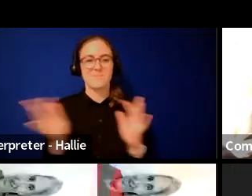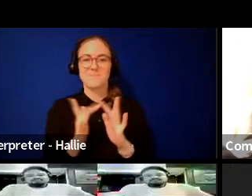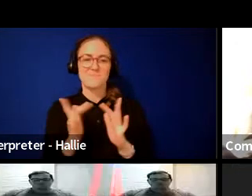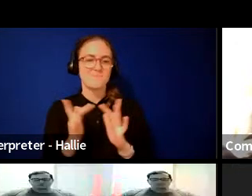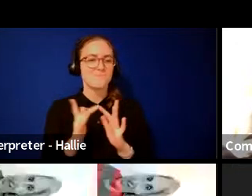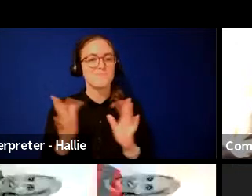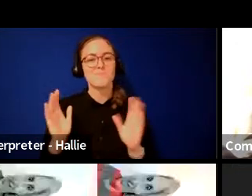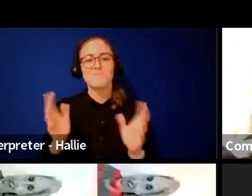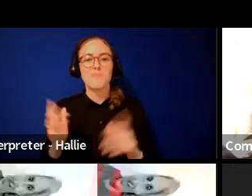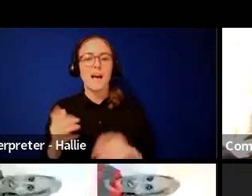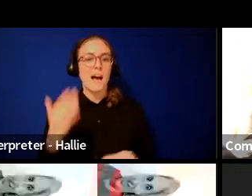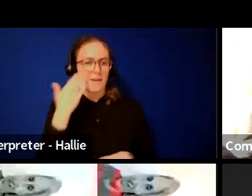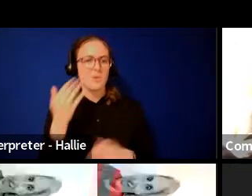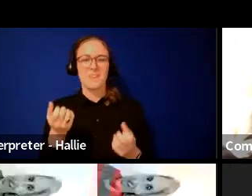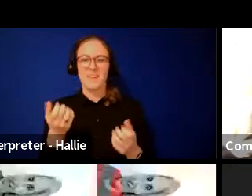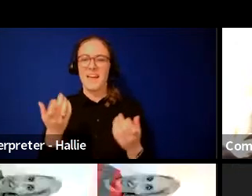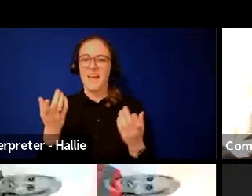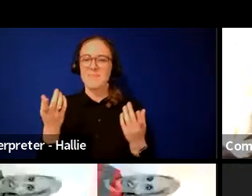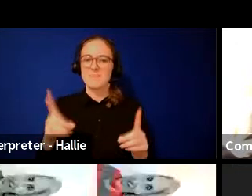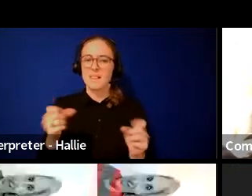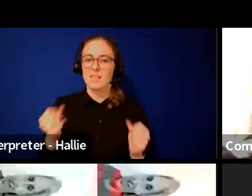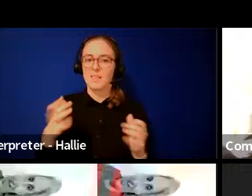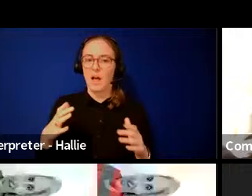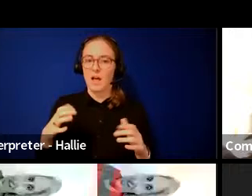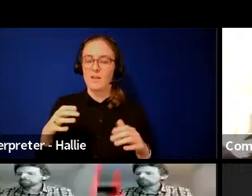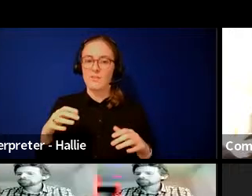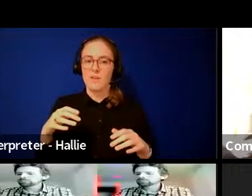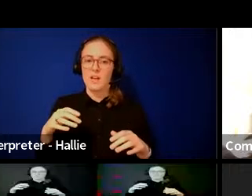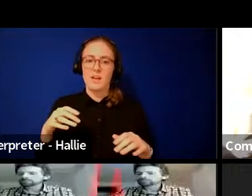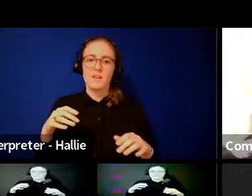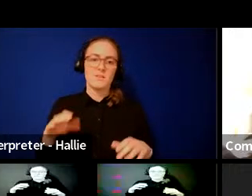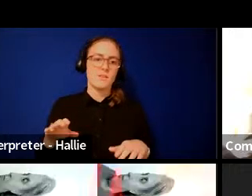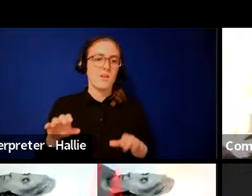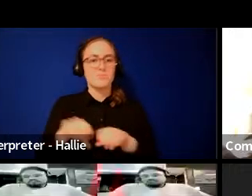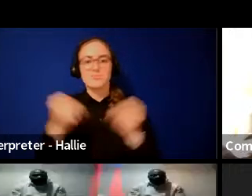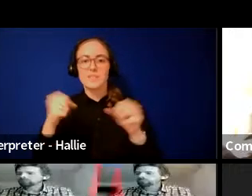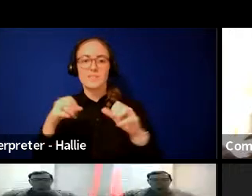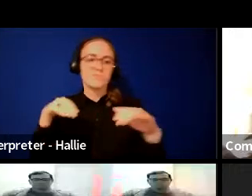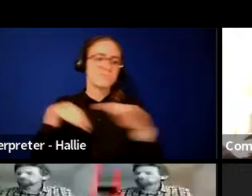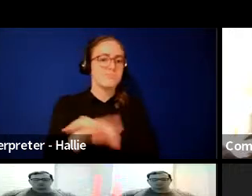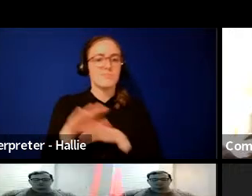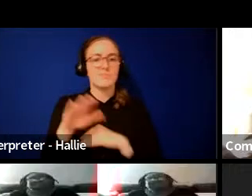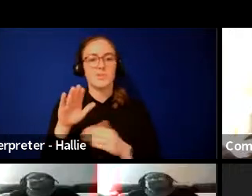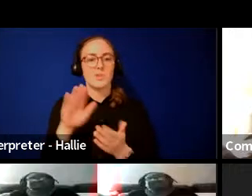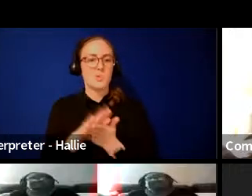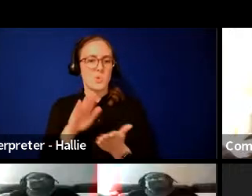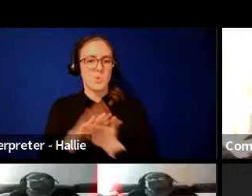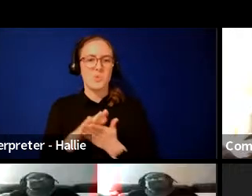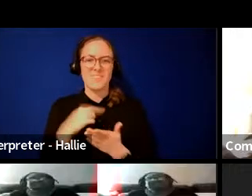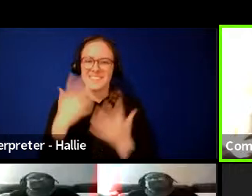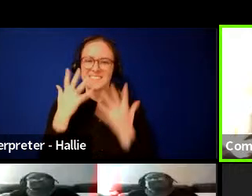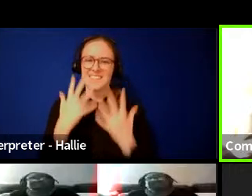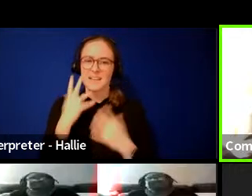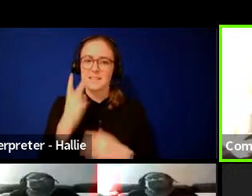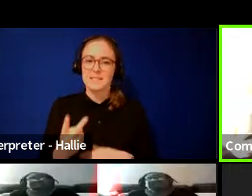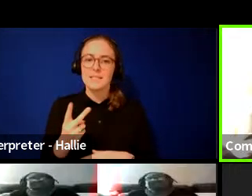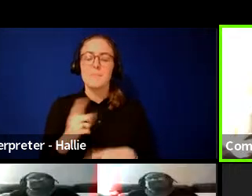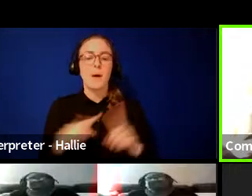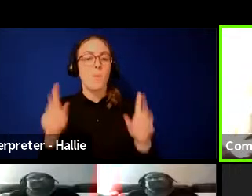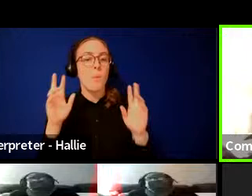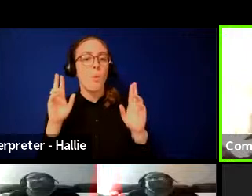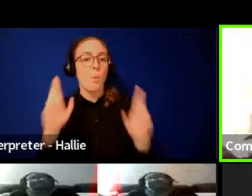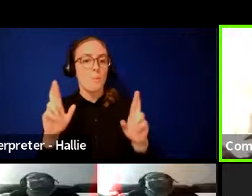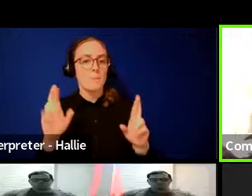lot of break-ins to the school, and it's disheartening, honestly, to see the school in that condition. So I'm excited that it's going through